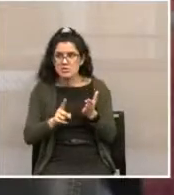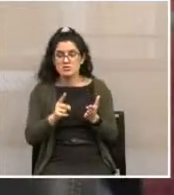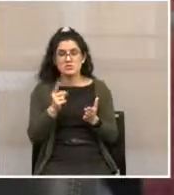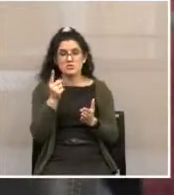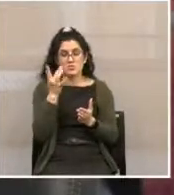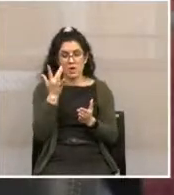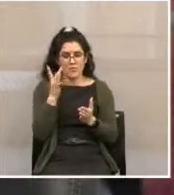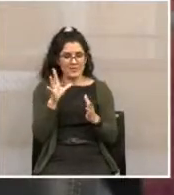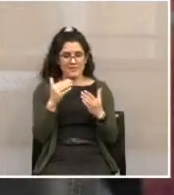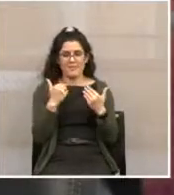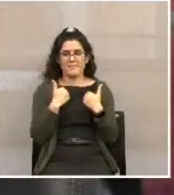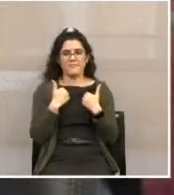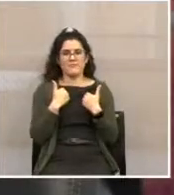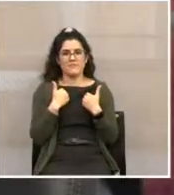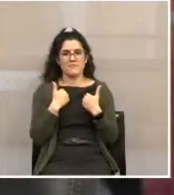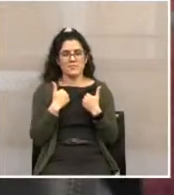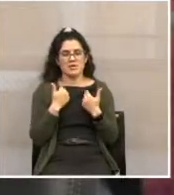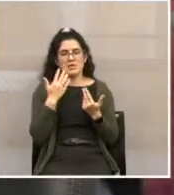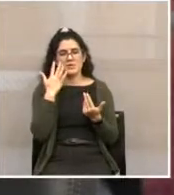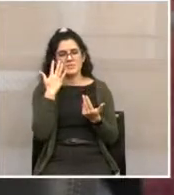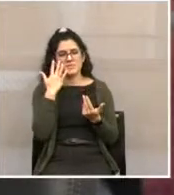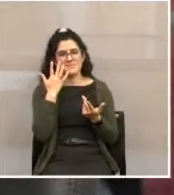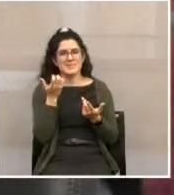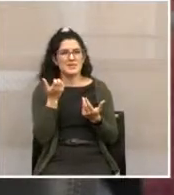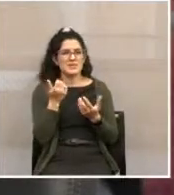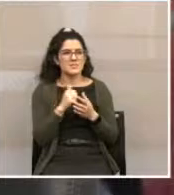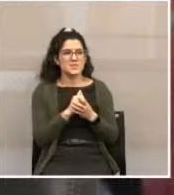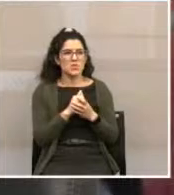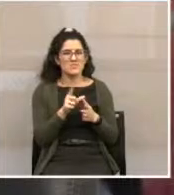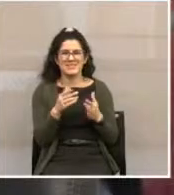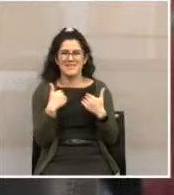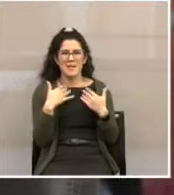have as many